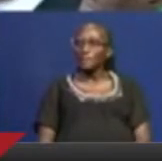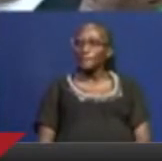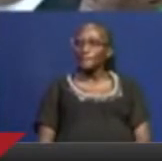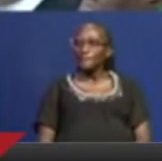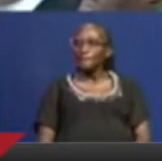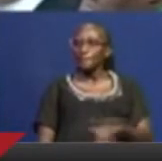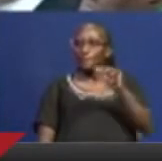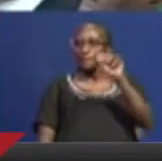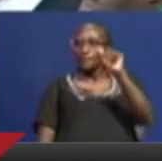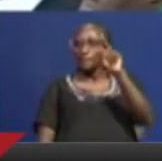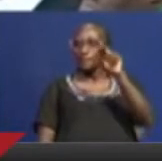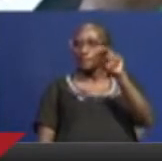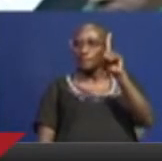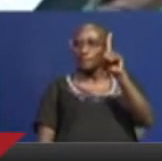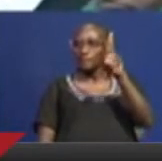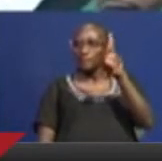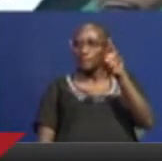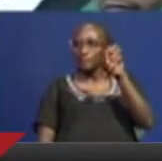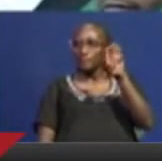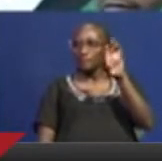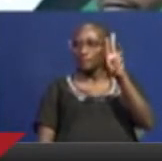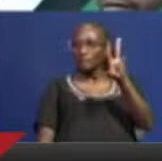Karachuonyo Andrew Okwome.